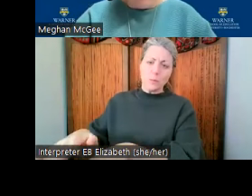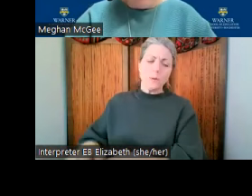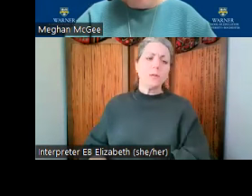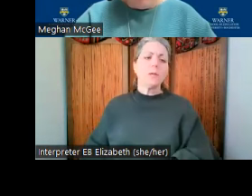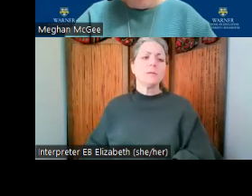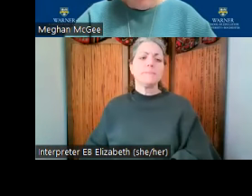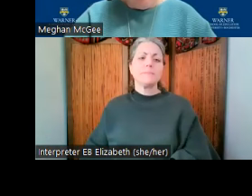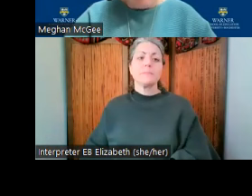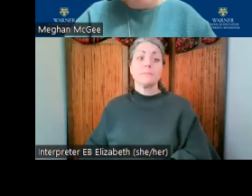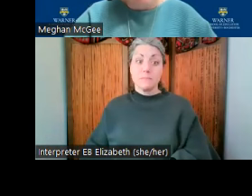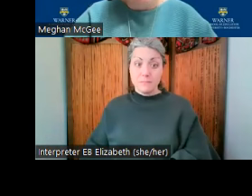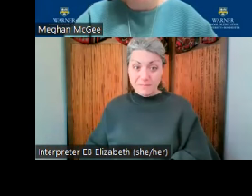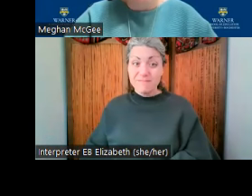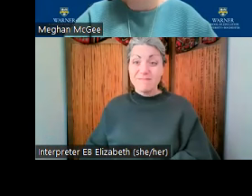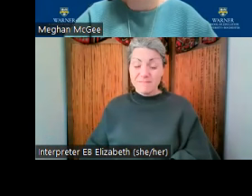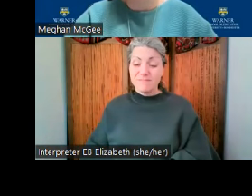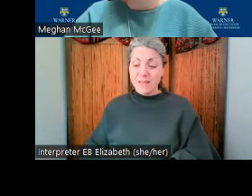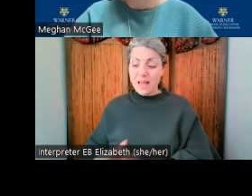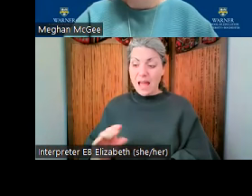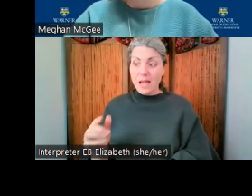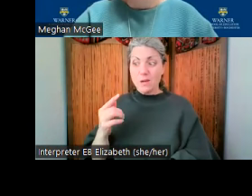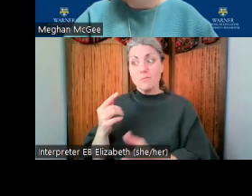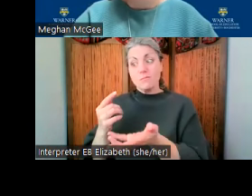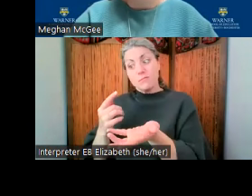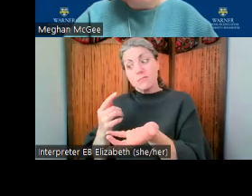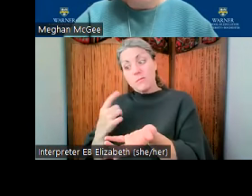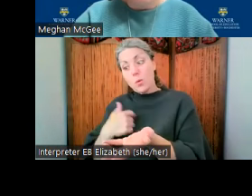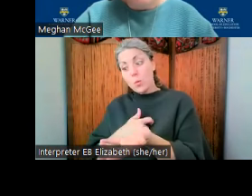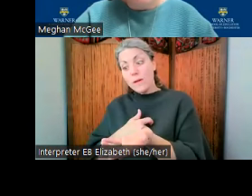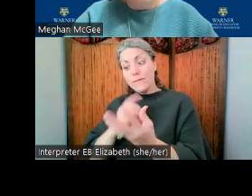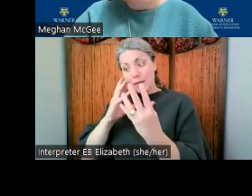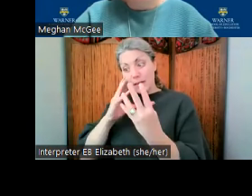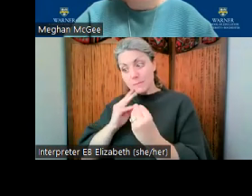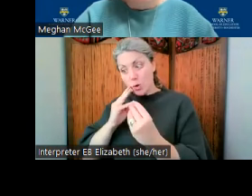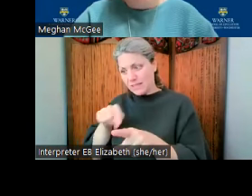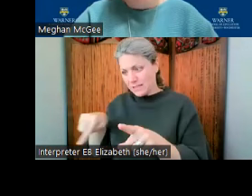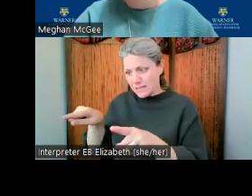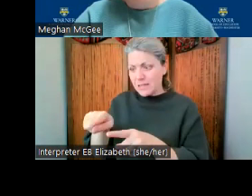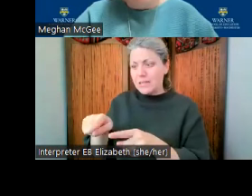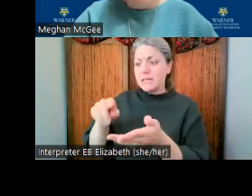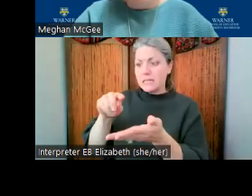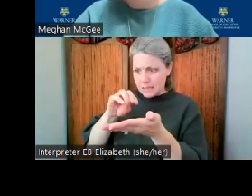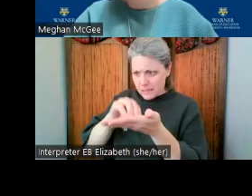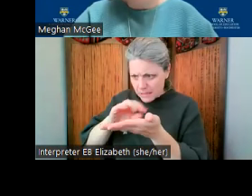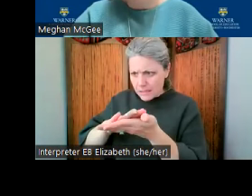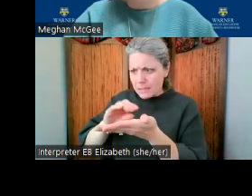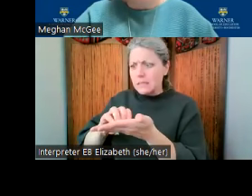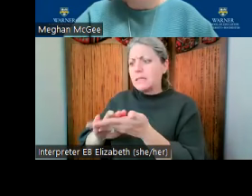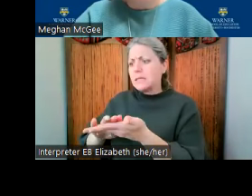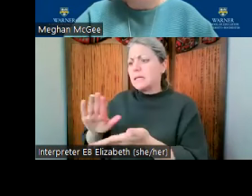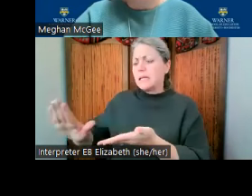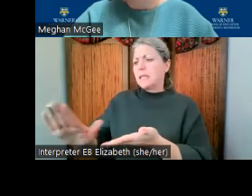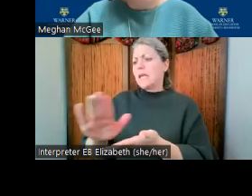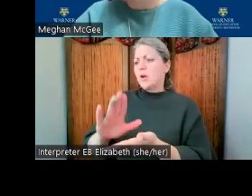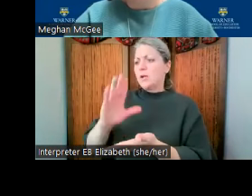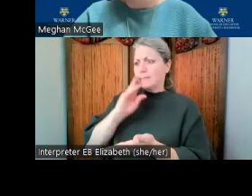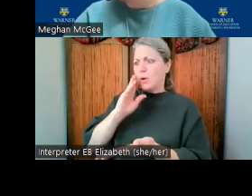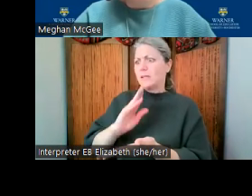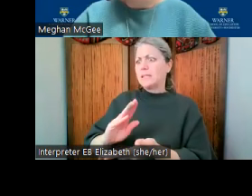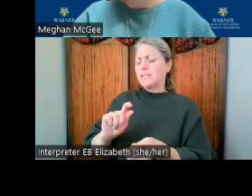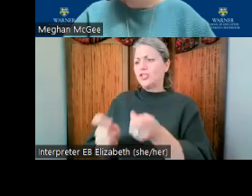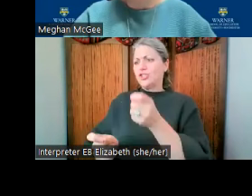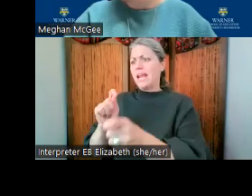how that exposure impacts them in terms of their broader understanding of emotions, their ability to manage